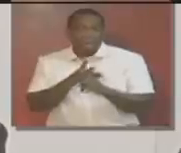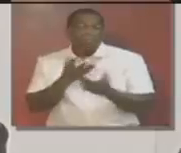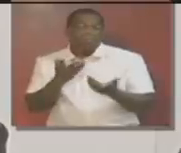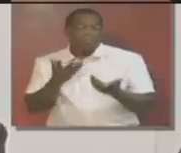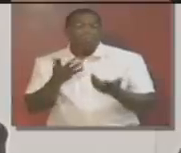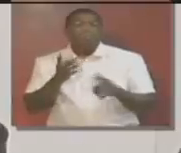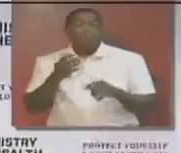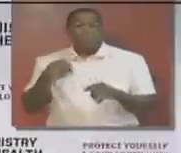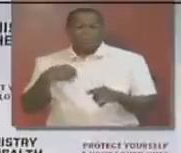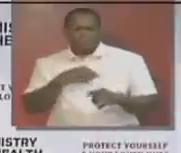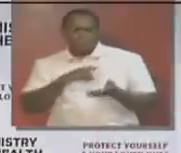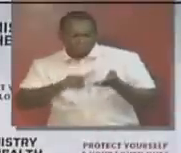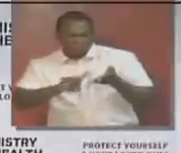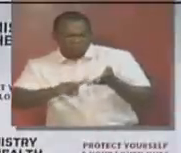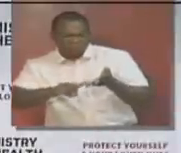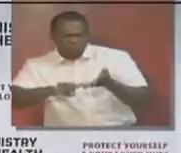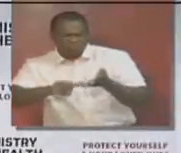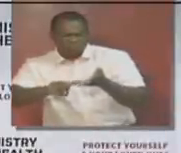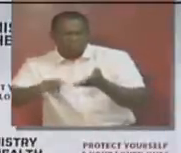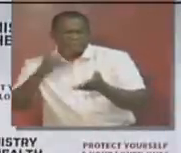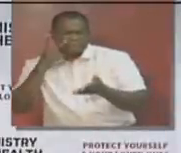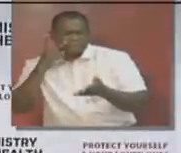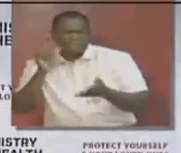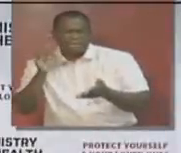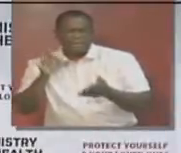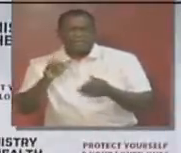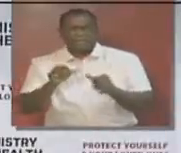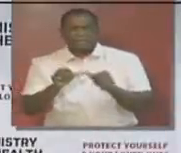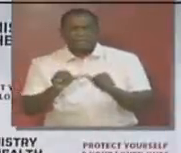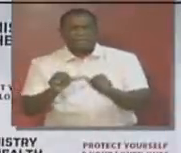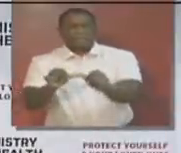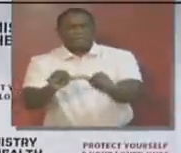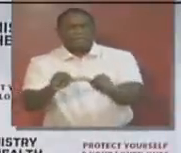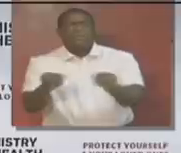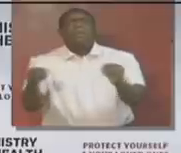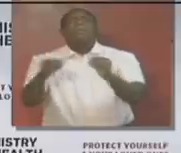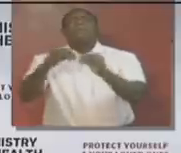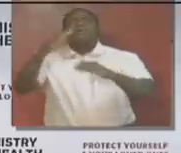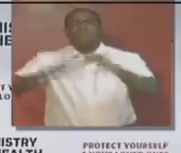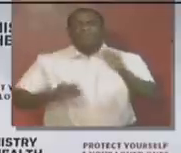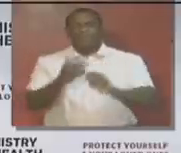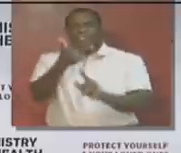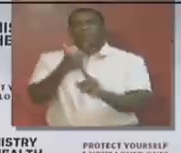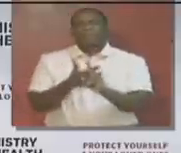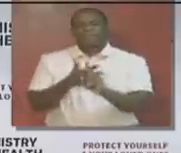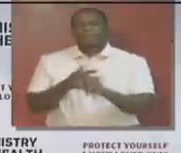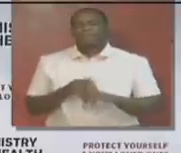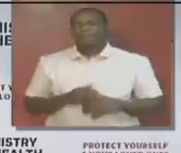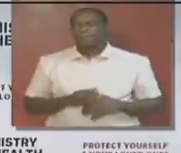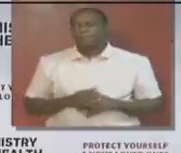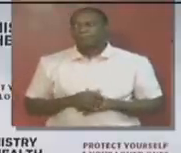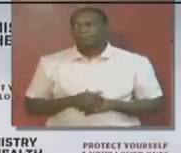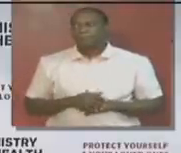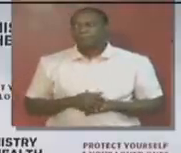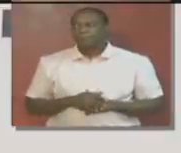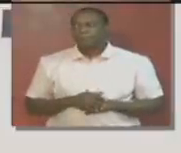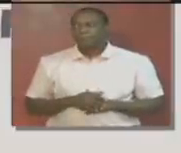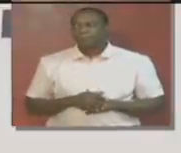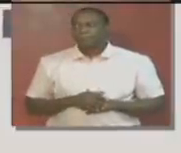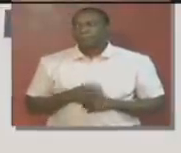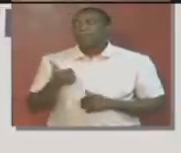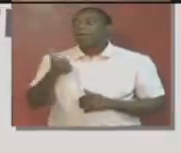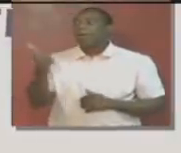far. Thank you. Thank you very much to our panelists. We go now to Newsday for questions,